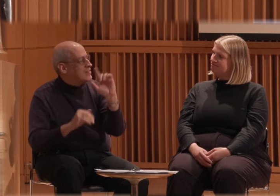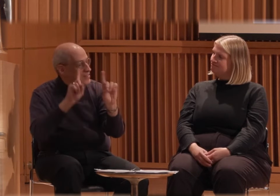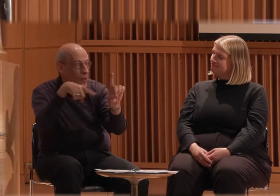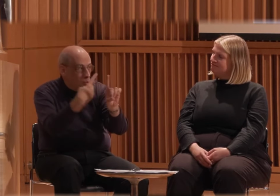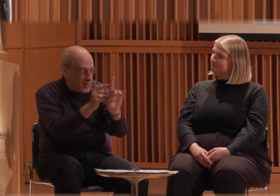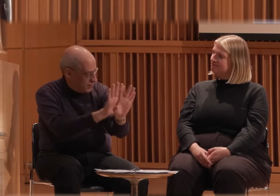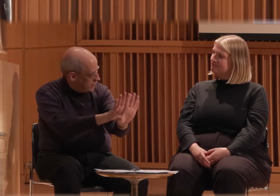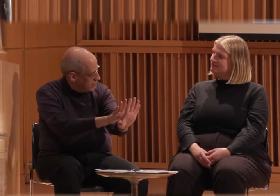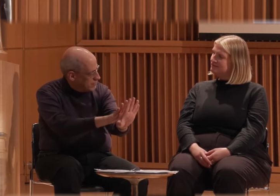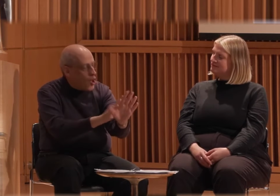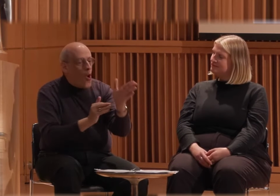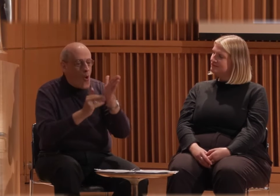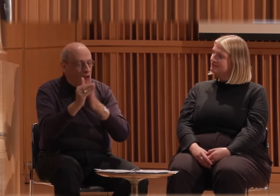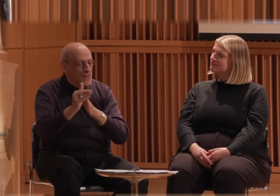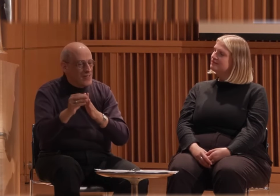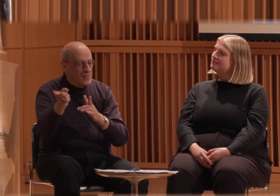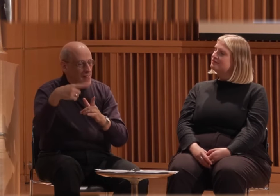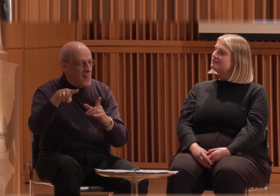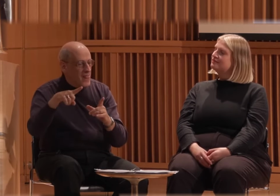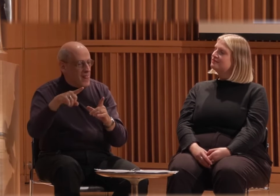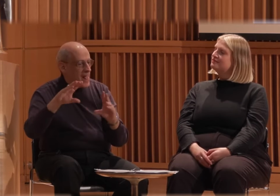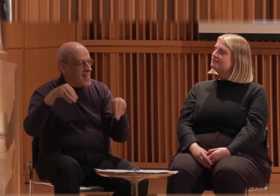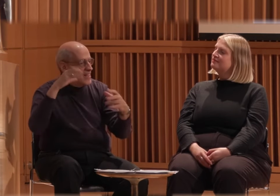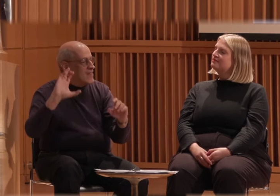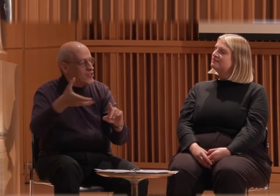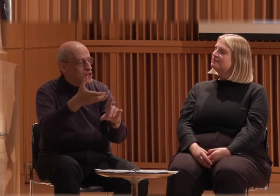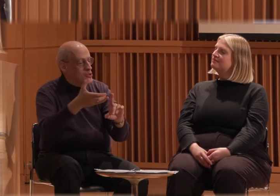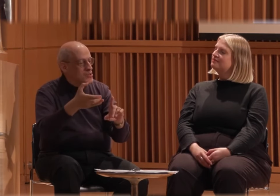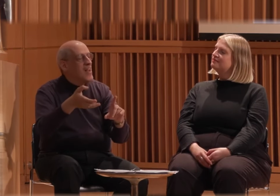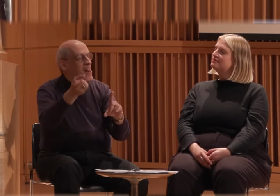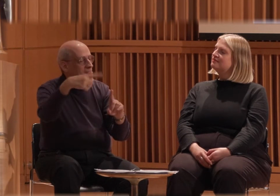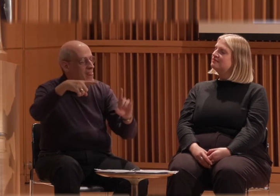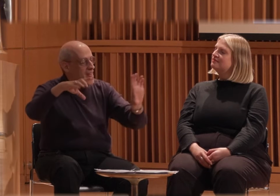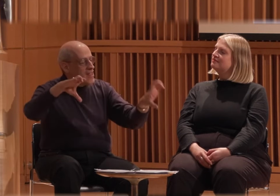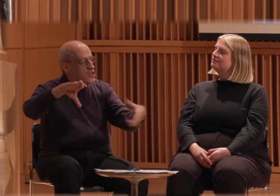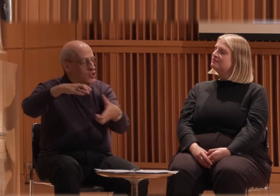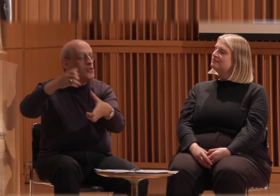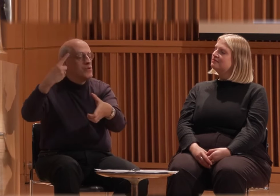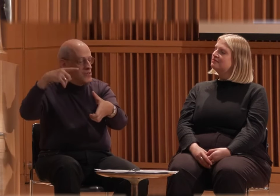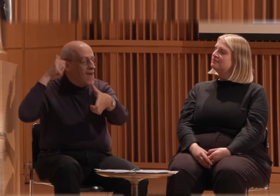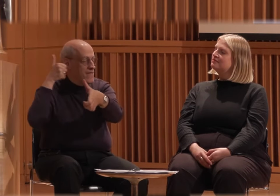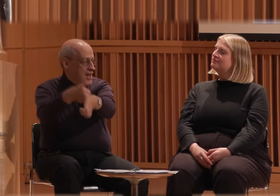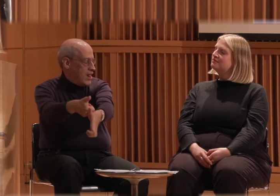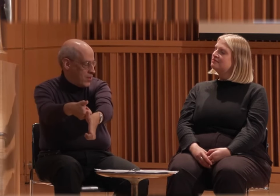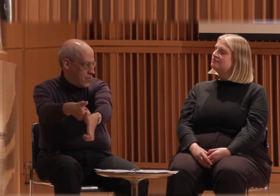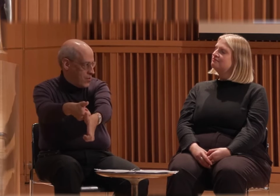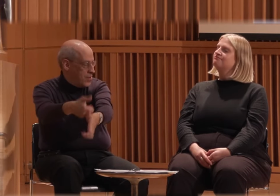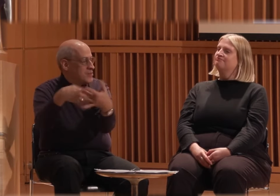than not, they are not cue givers. They follow cues. And I think that's important to